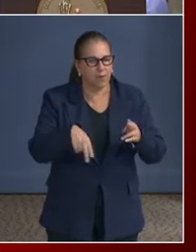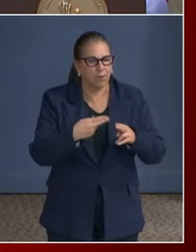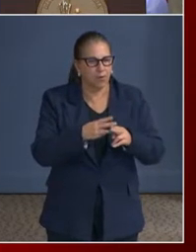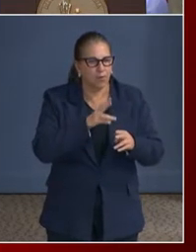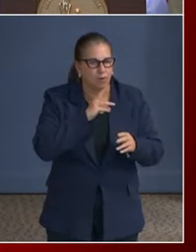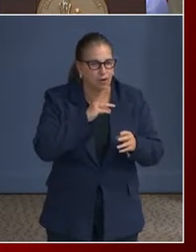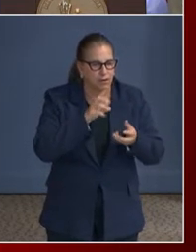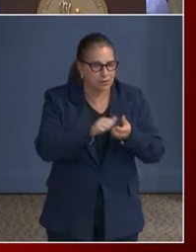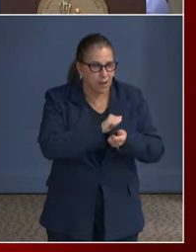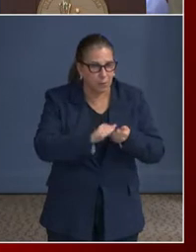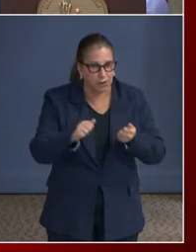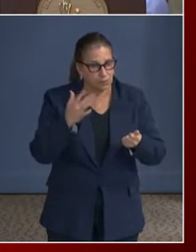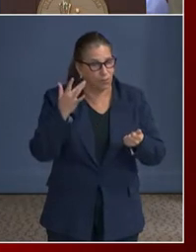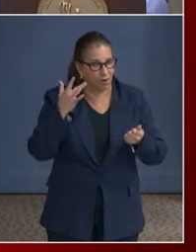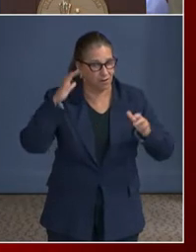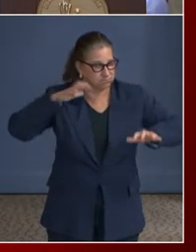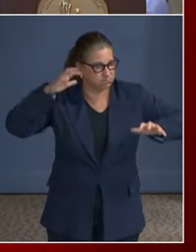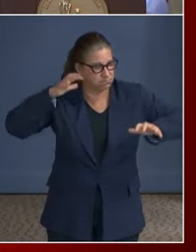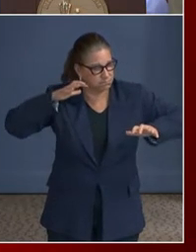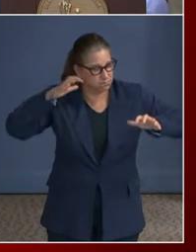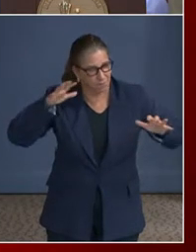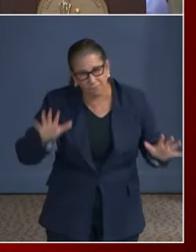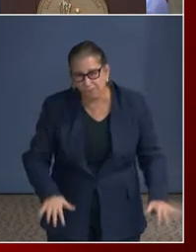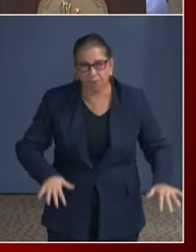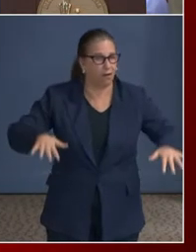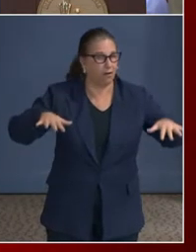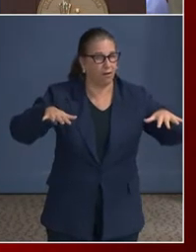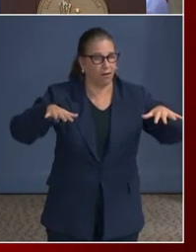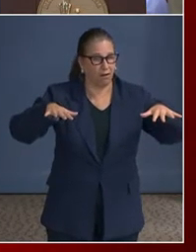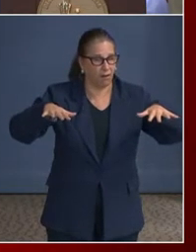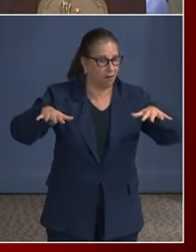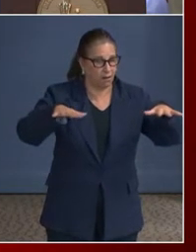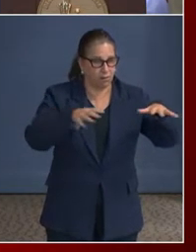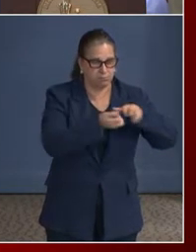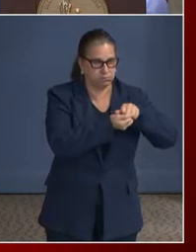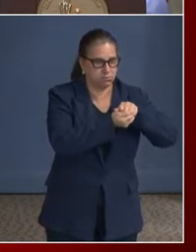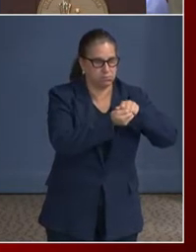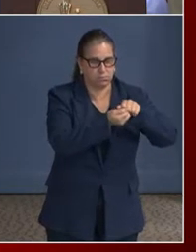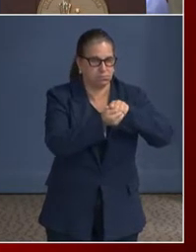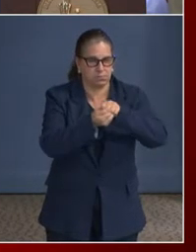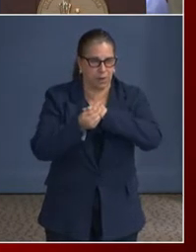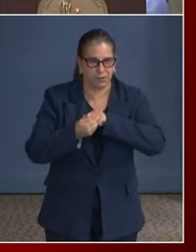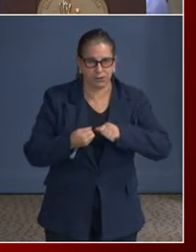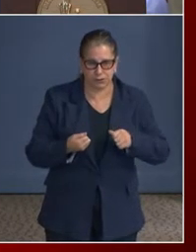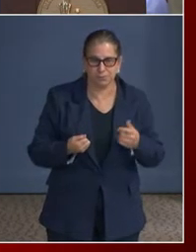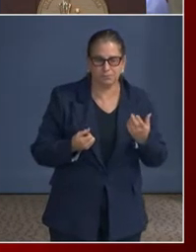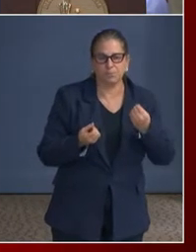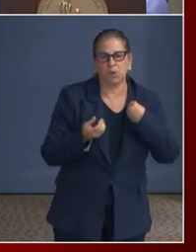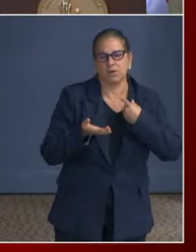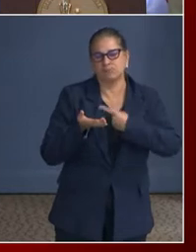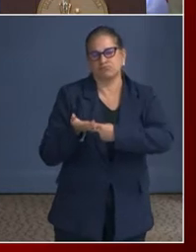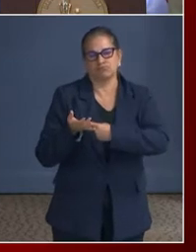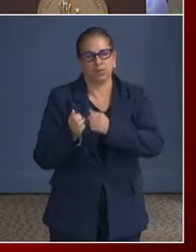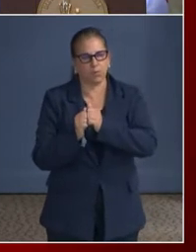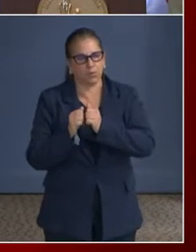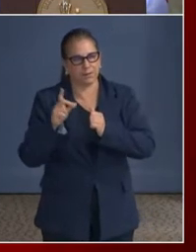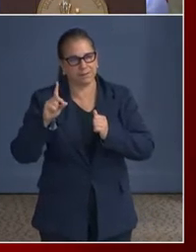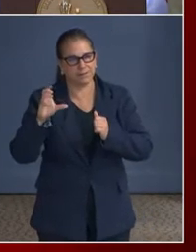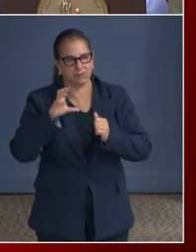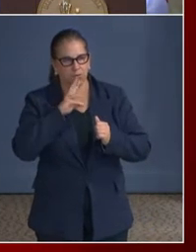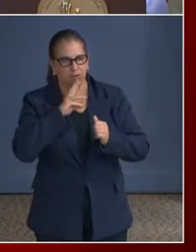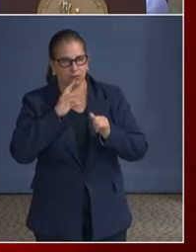the Edgewood and Riggs Park neighborhoods following the very significant rain event on